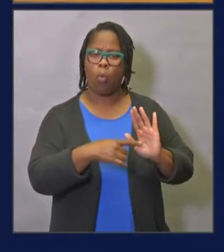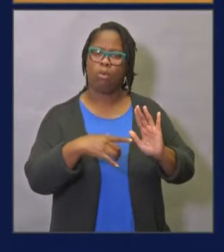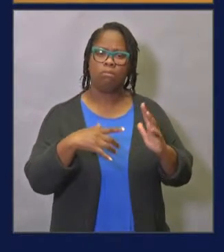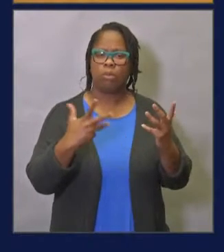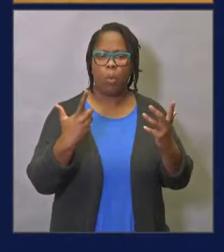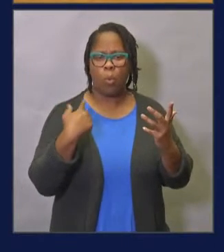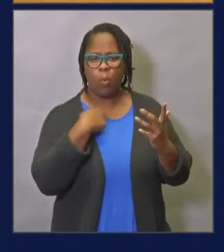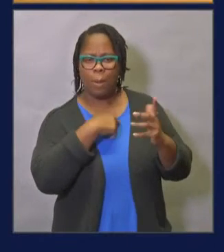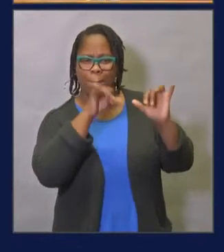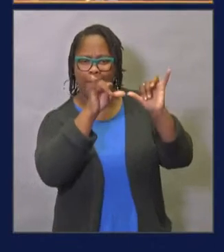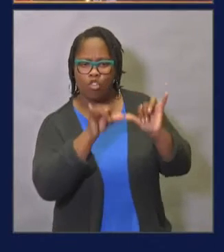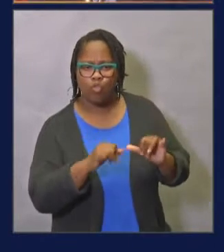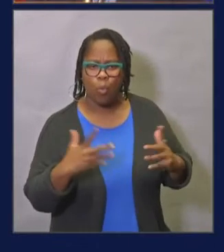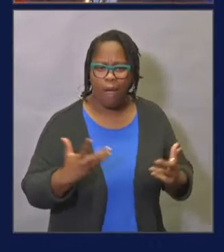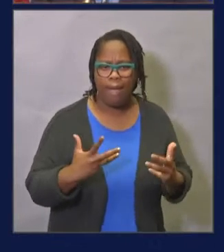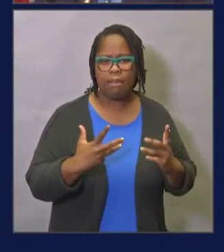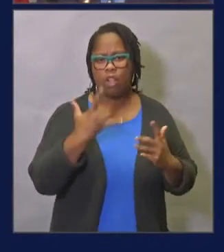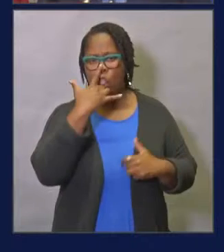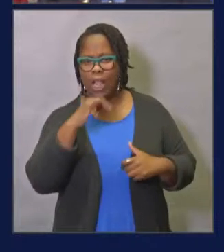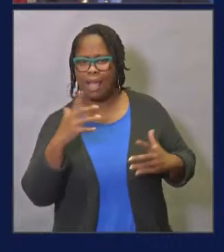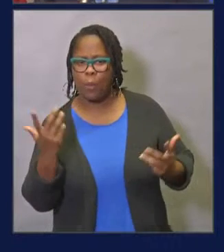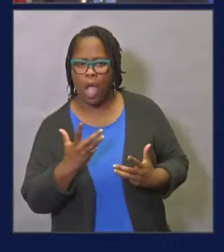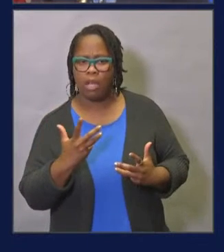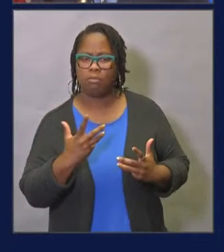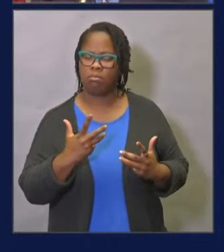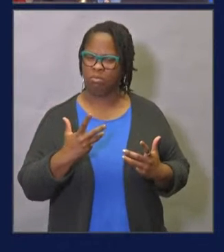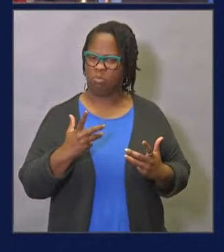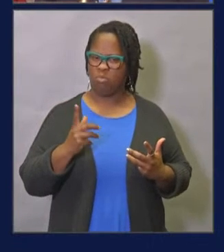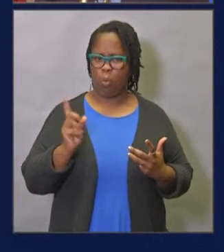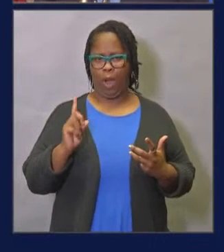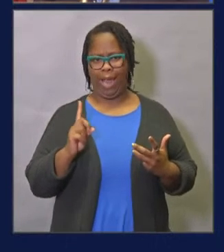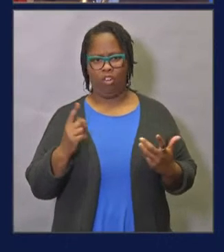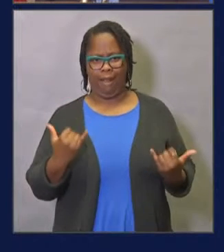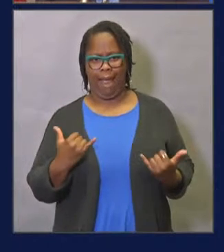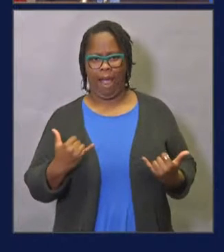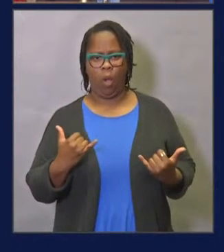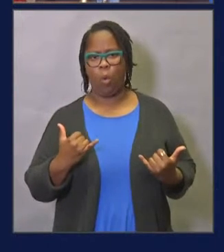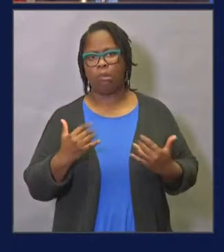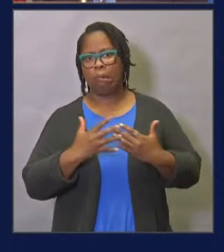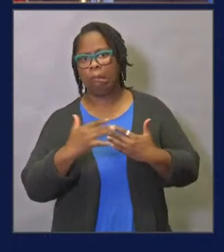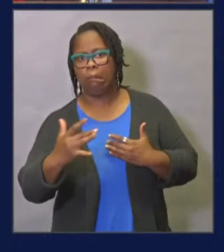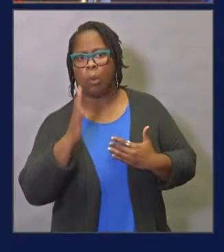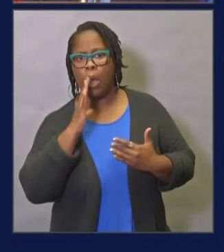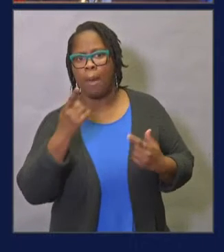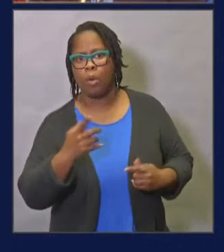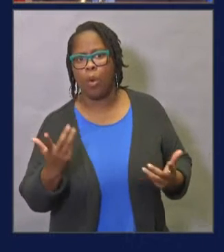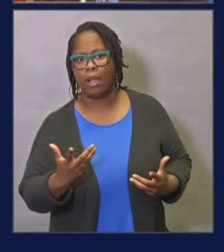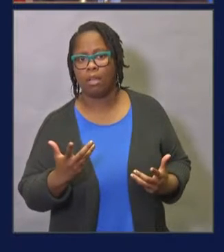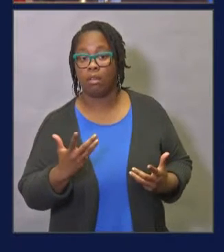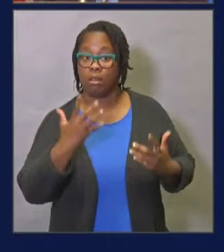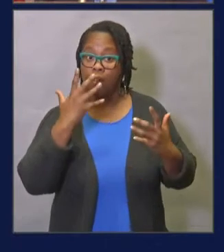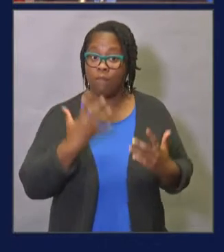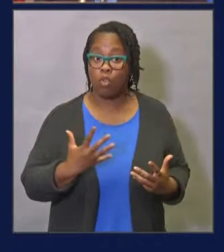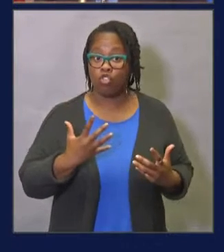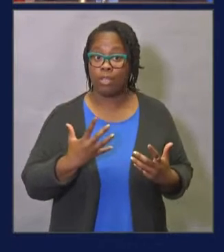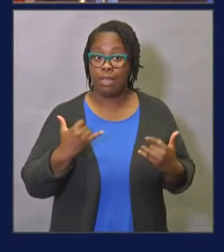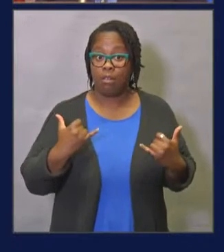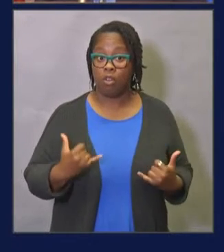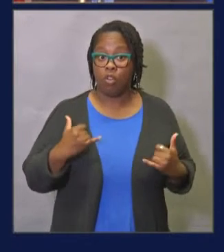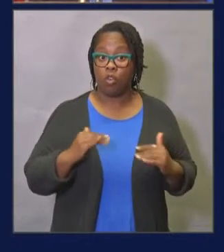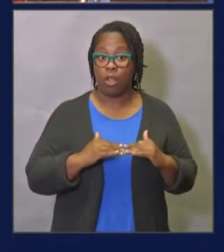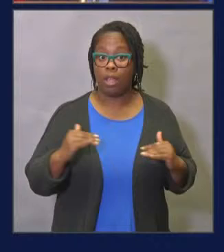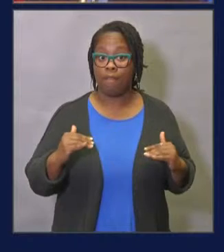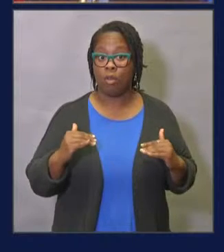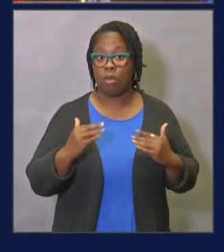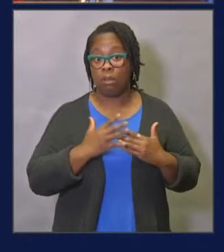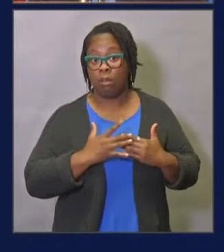understand where we are and where we are headed in this pandemic. Unfortunately, where we are and where we are headed is quite